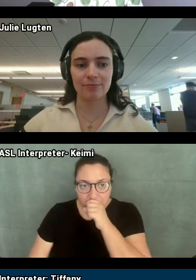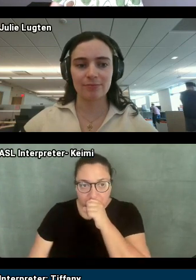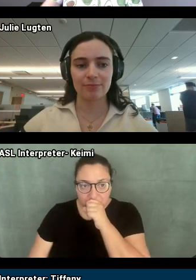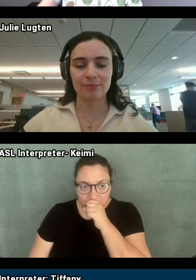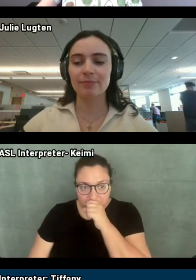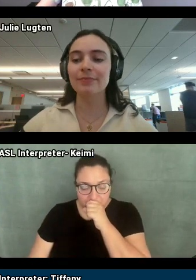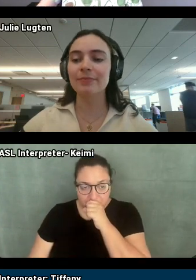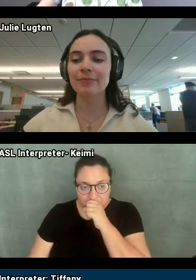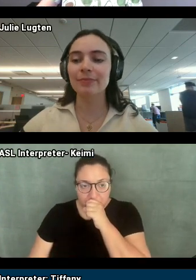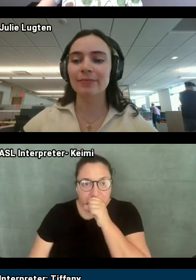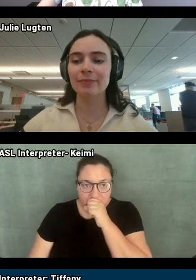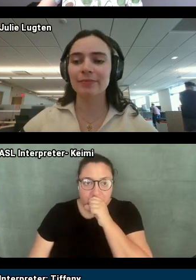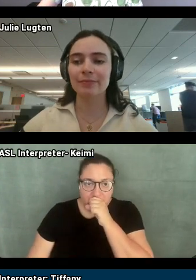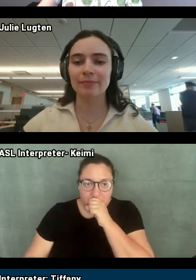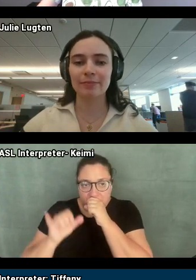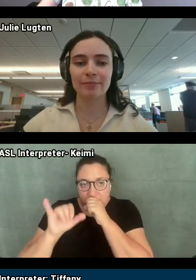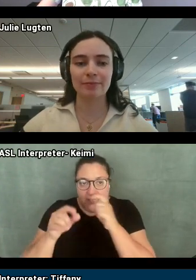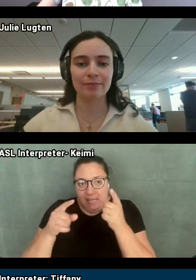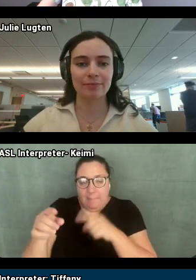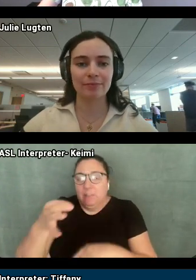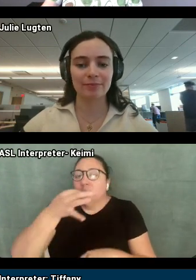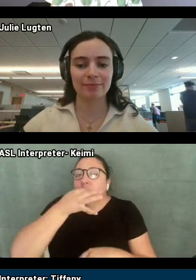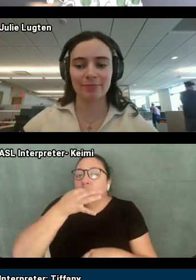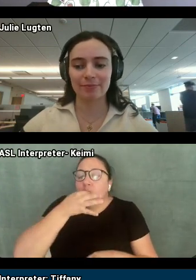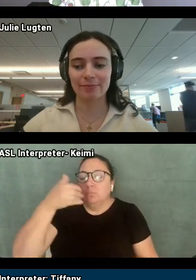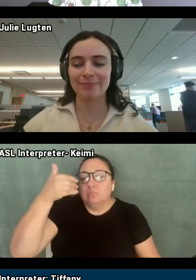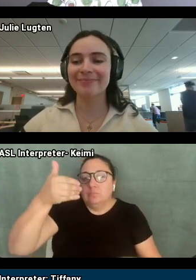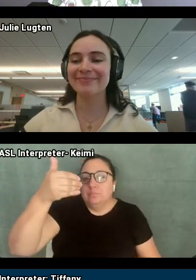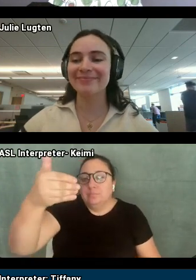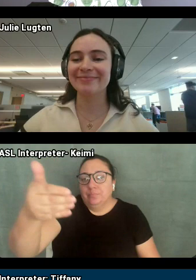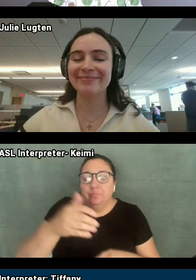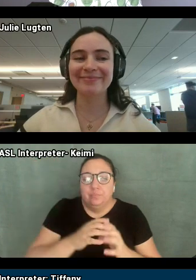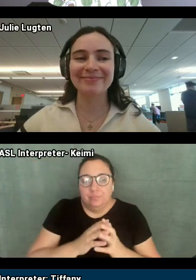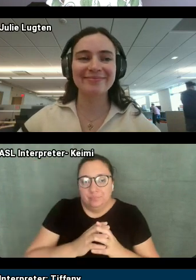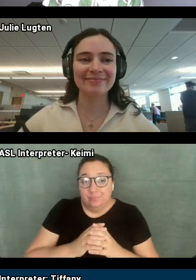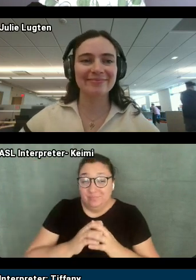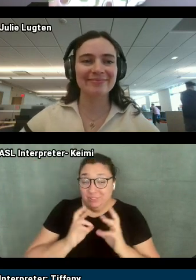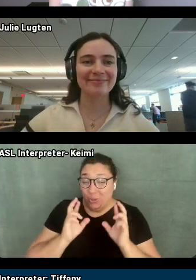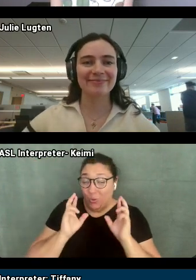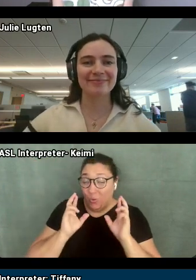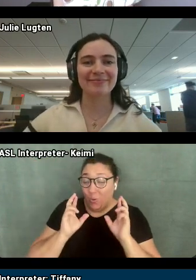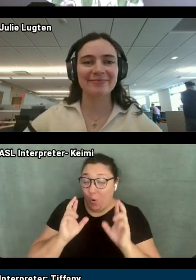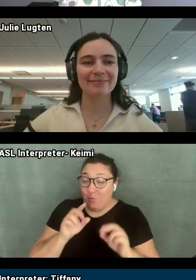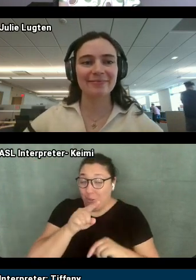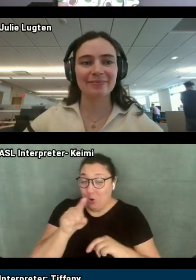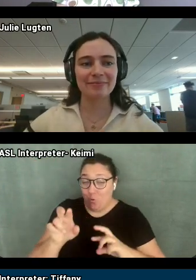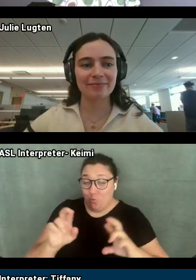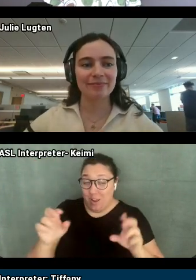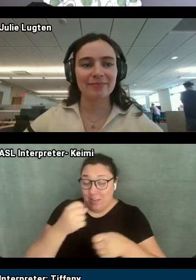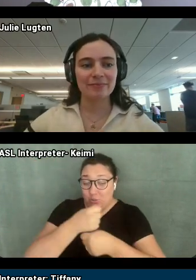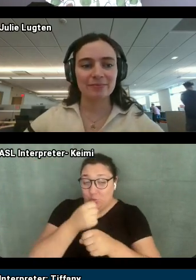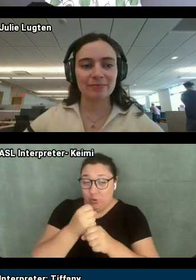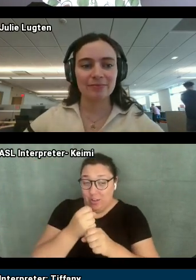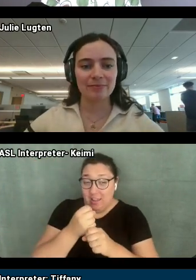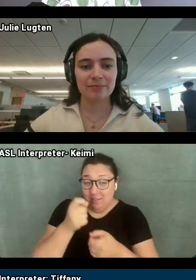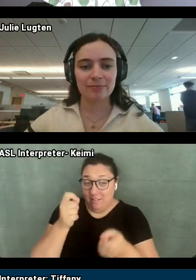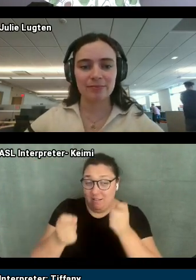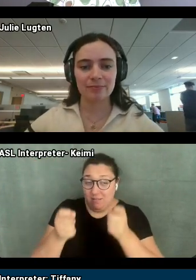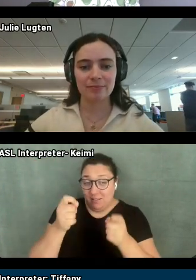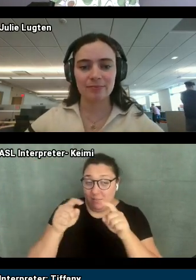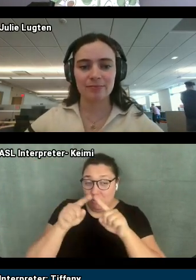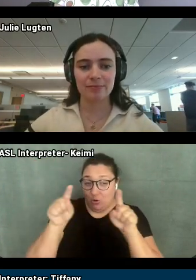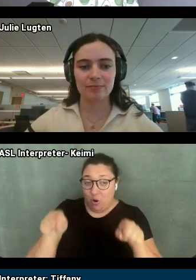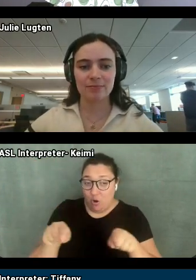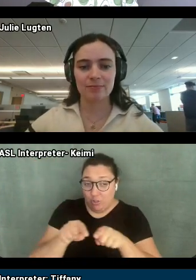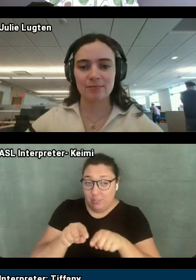on the horizon for future. So I hope you're all ready to start creating custom cards now. And if you do, there's a feature that may help